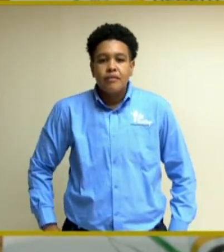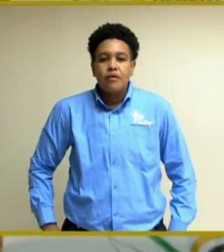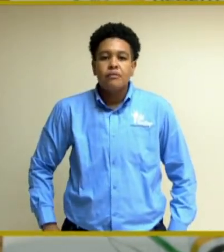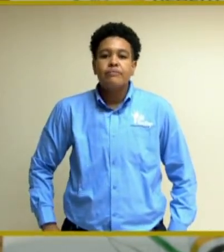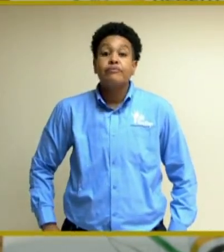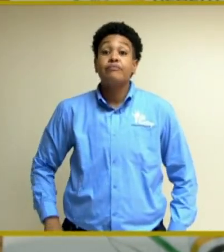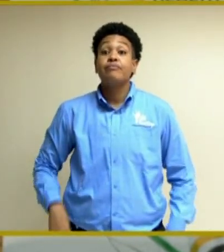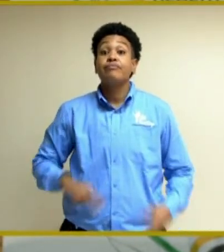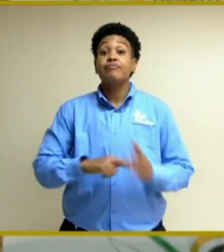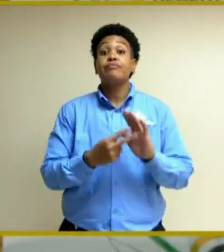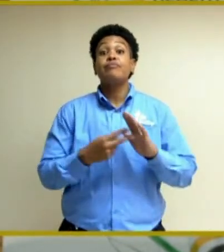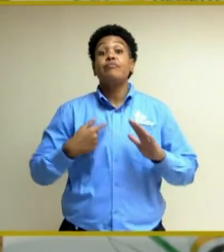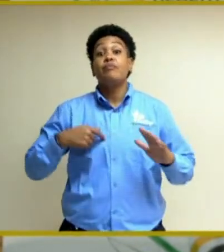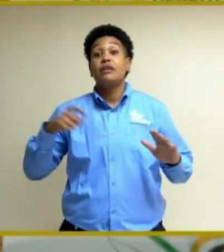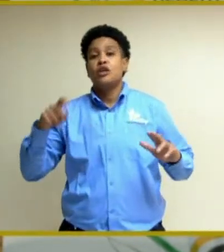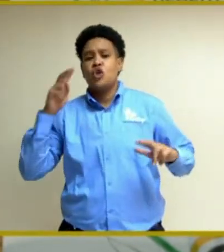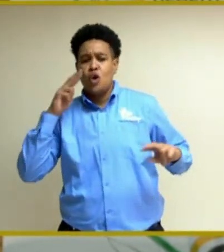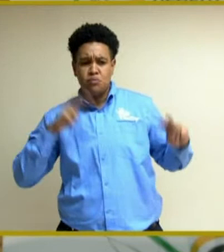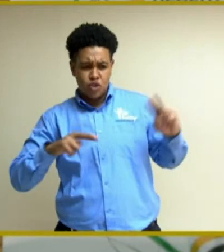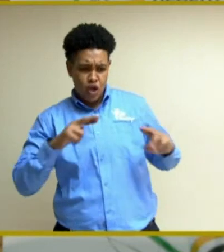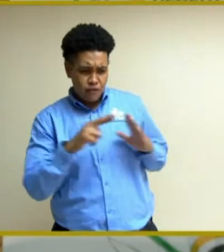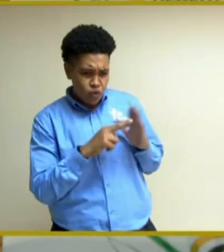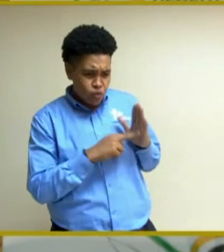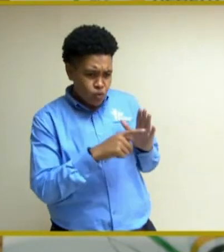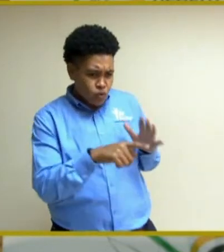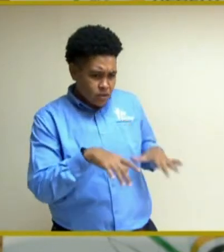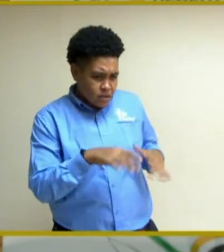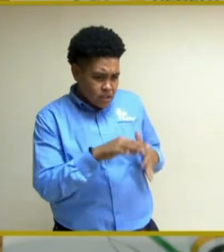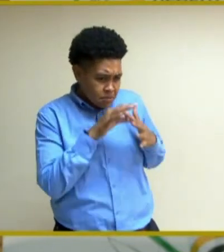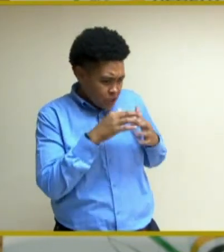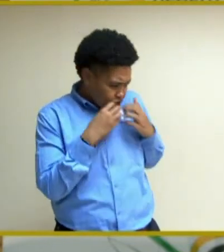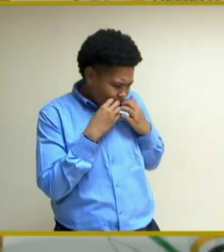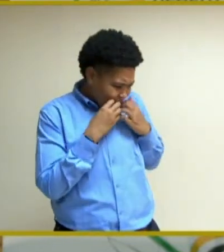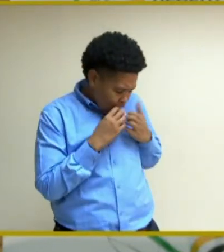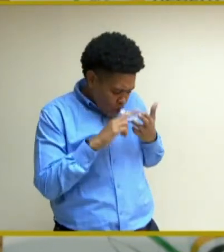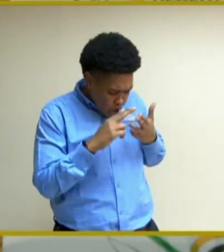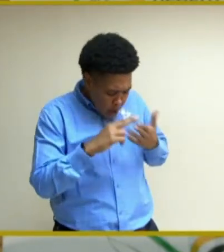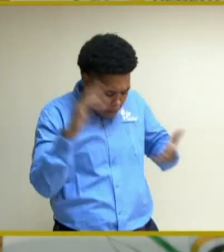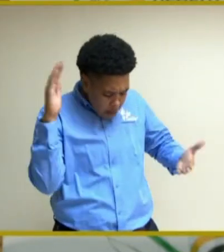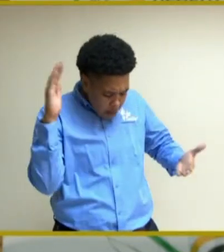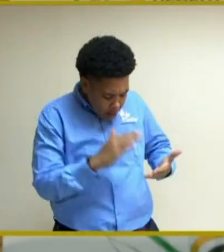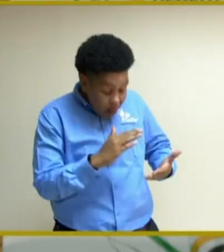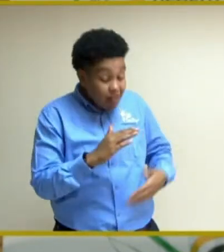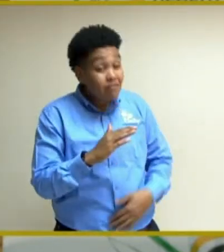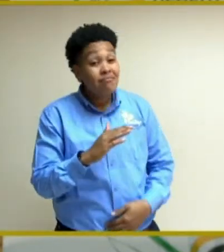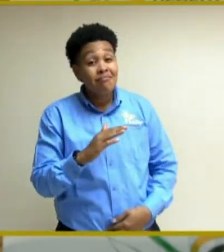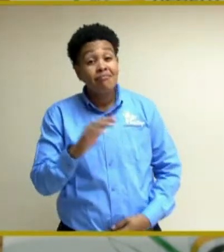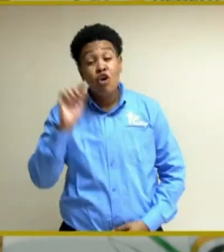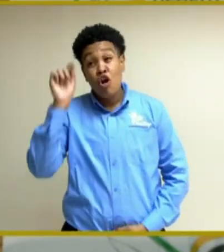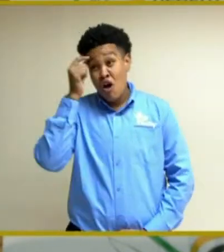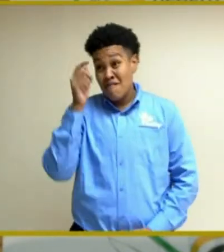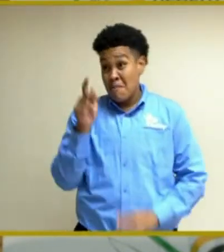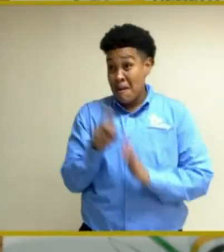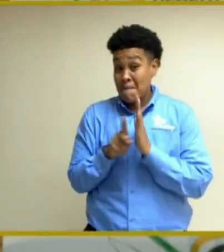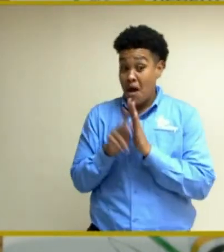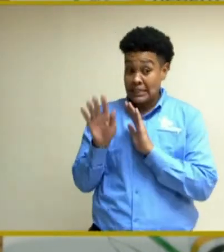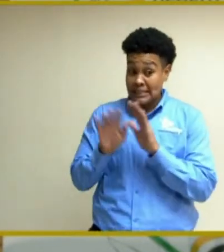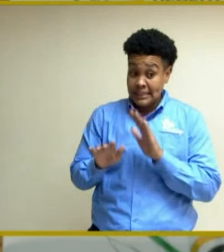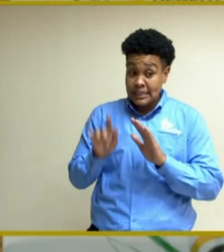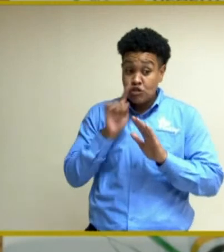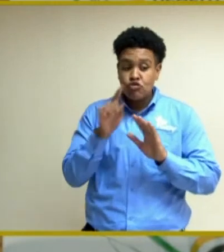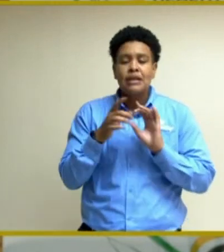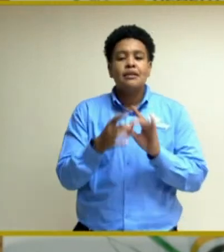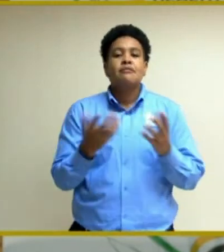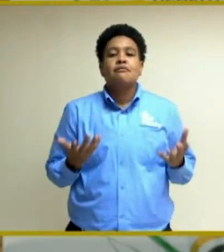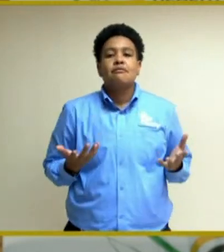the protocols, take special care to bring those numbers down. And that's what the government policy is